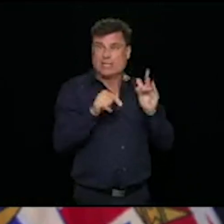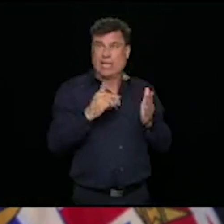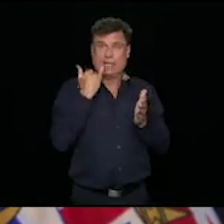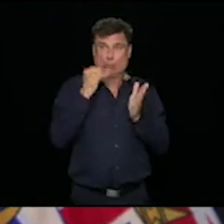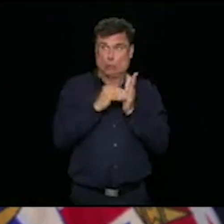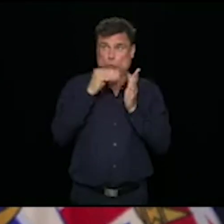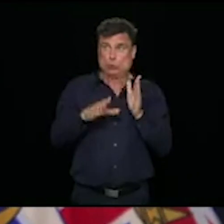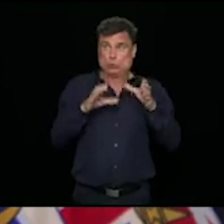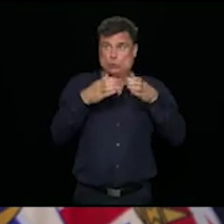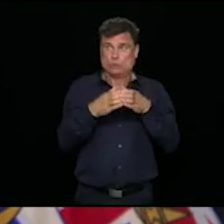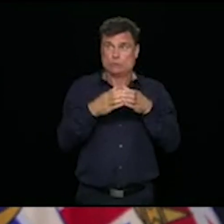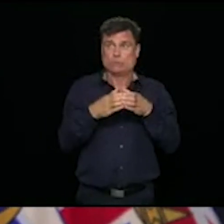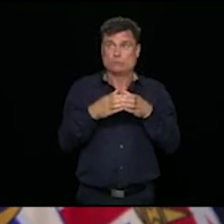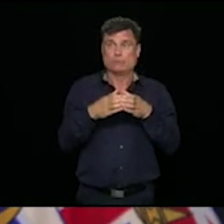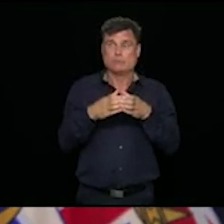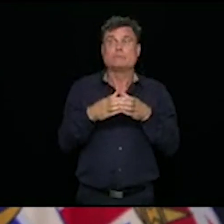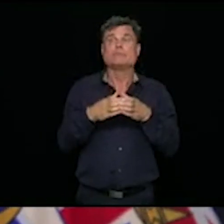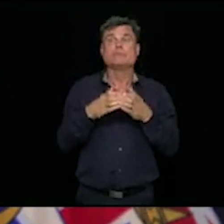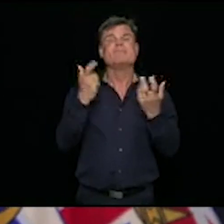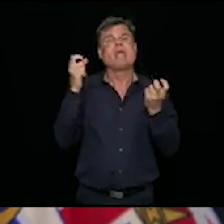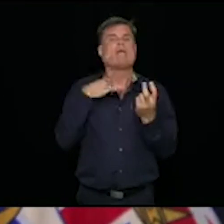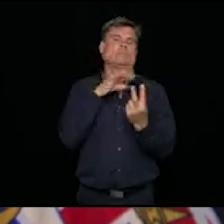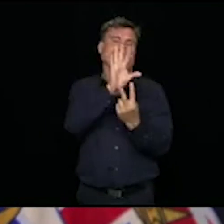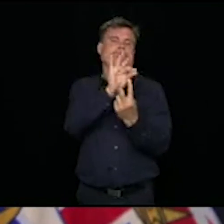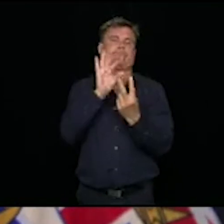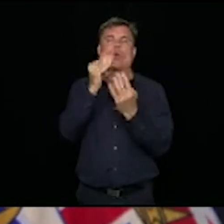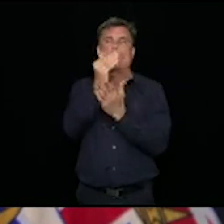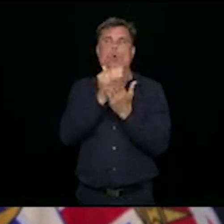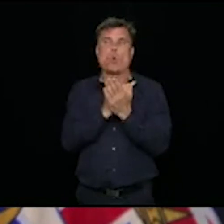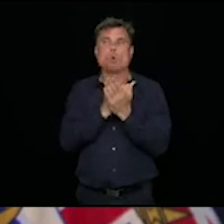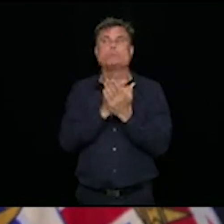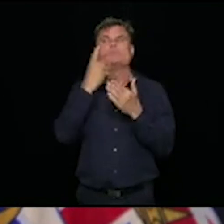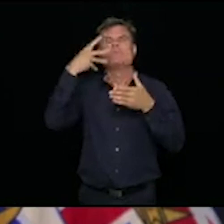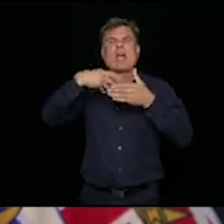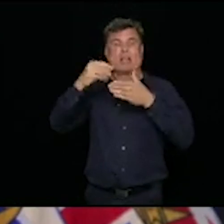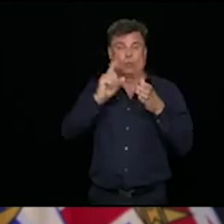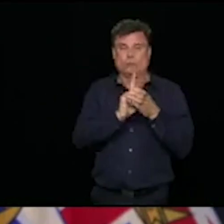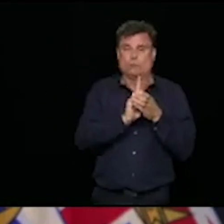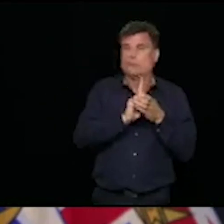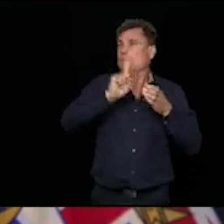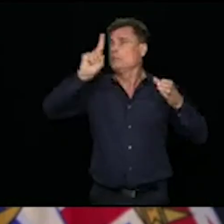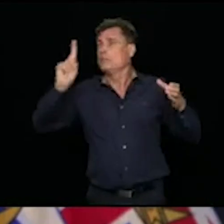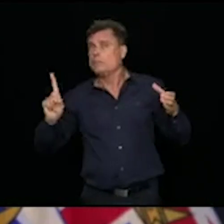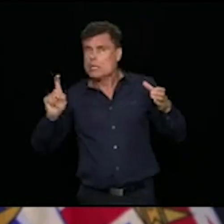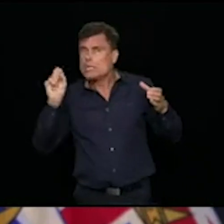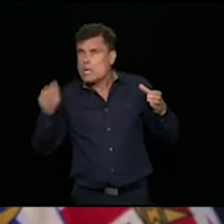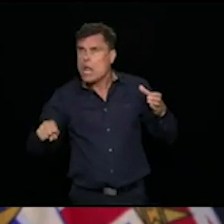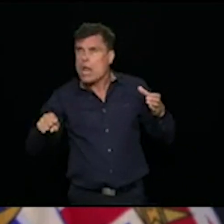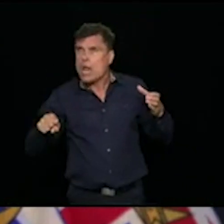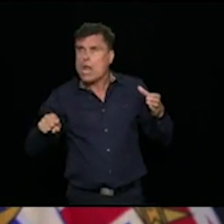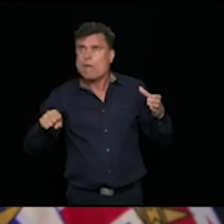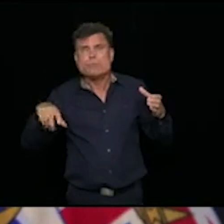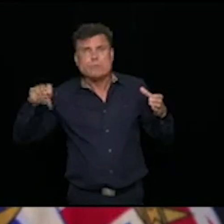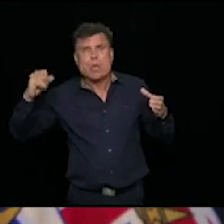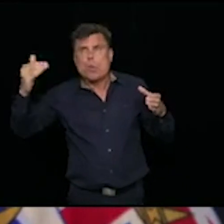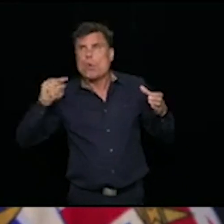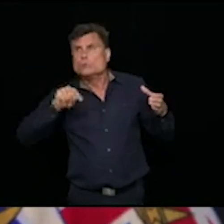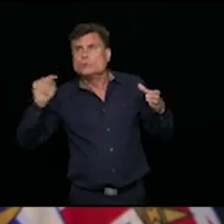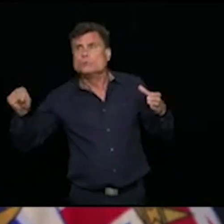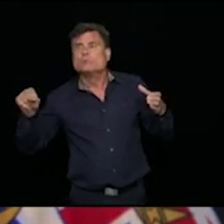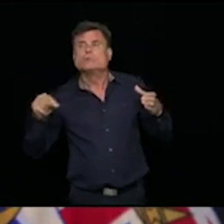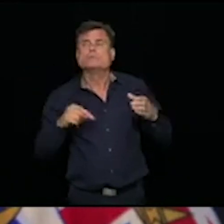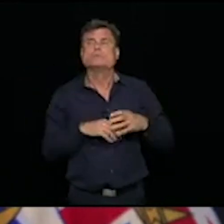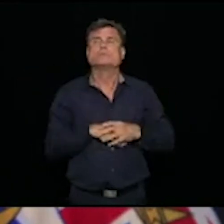a student has an elective that's outside of their learning group, they can then take that elective as long as social distancing can